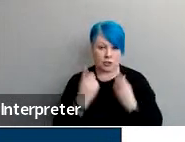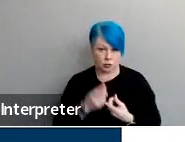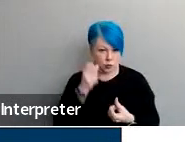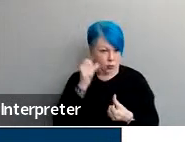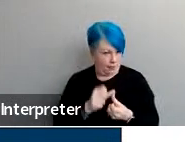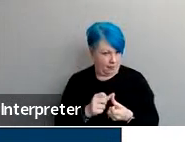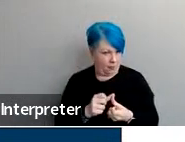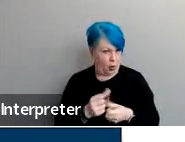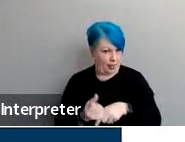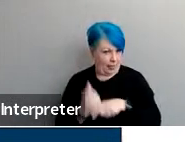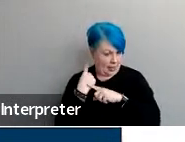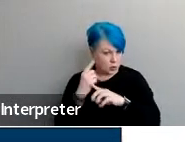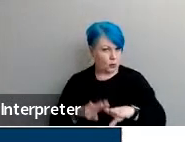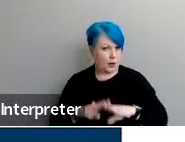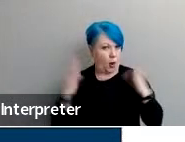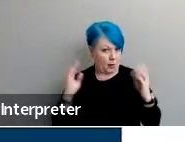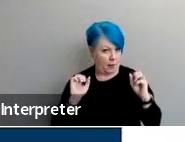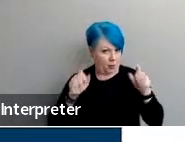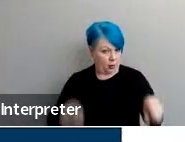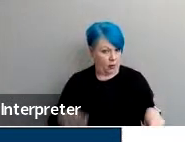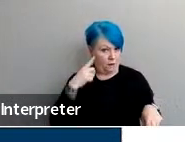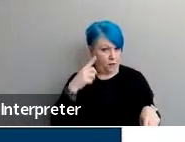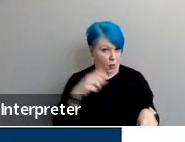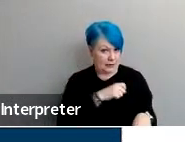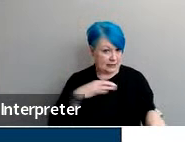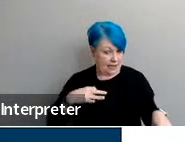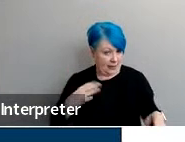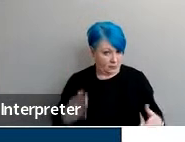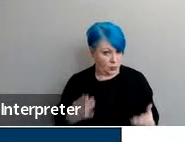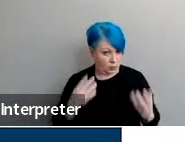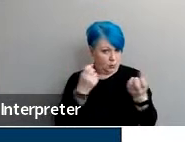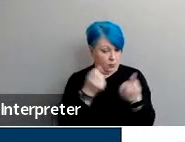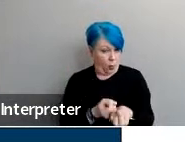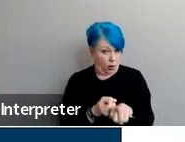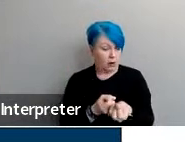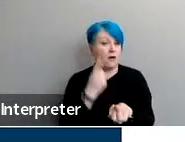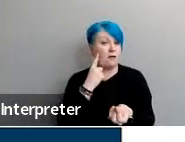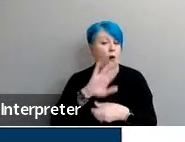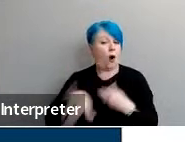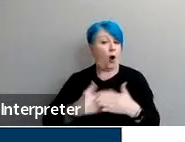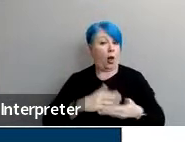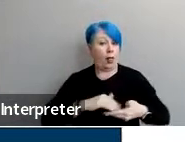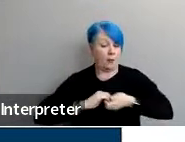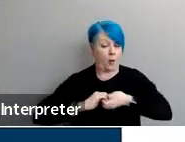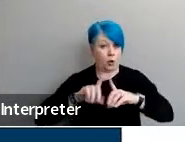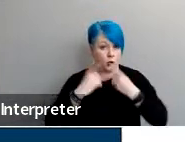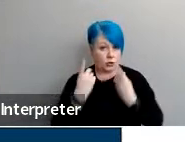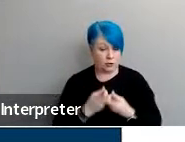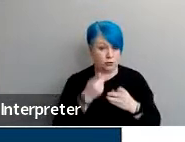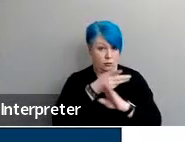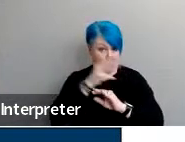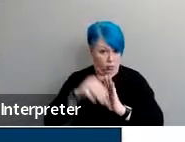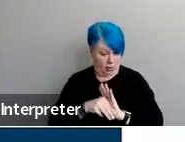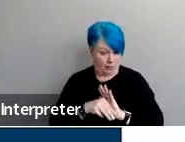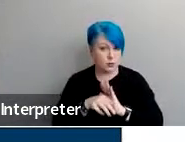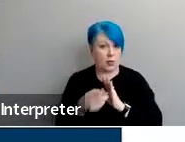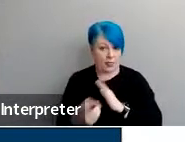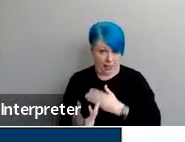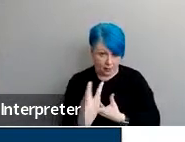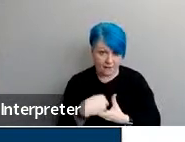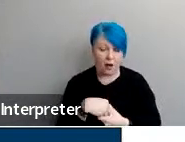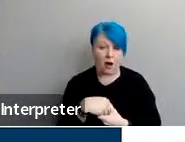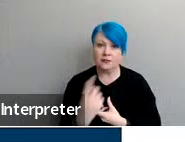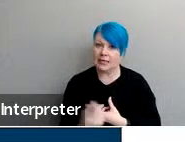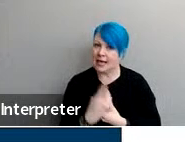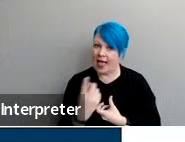opportunity for our staff to support students in all of our partner district programming, so they could take part in any kind of activities that were happening in